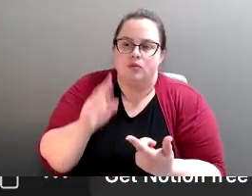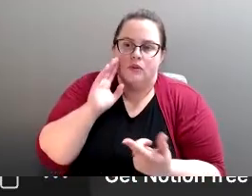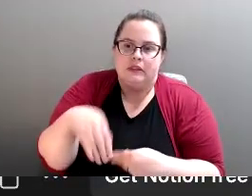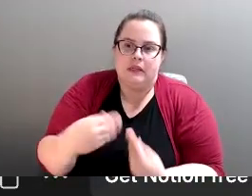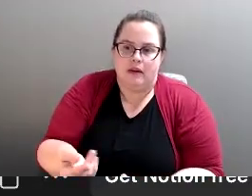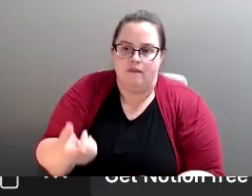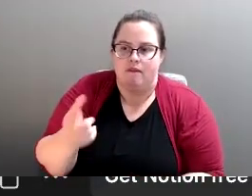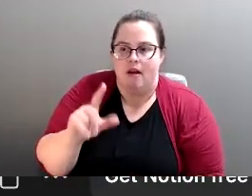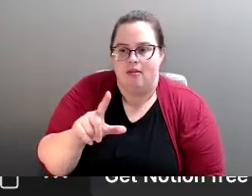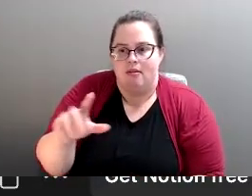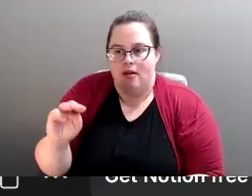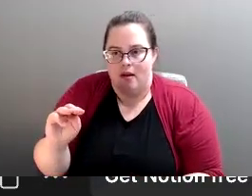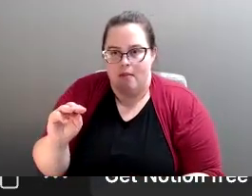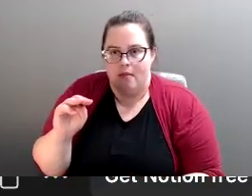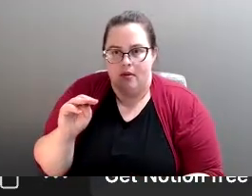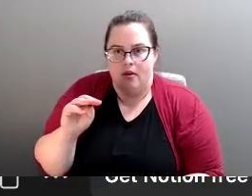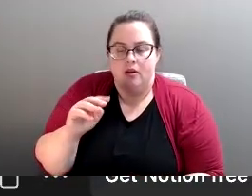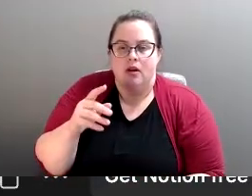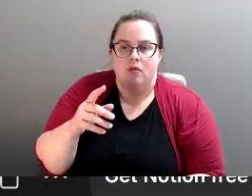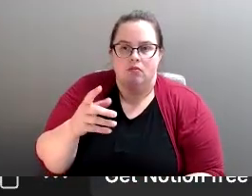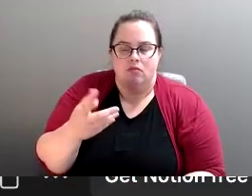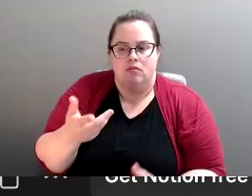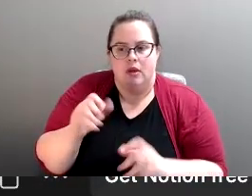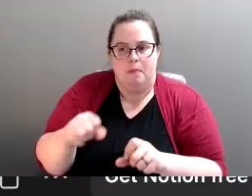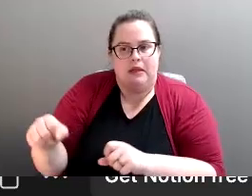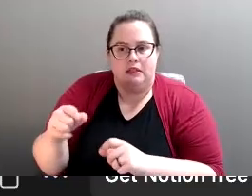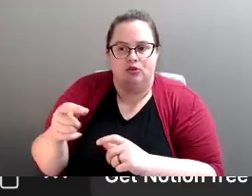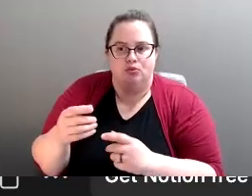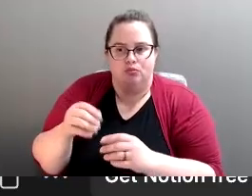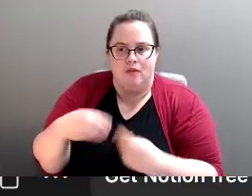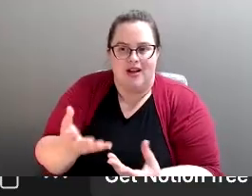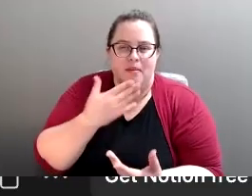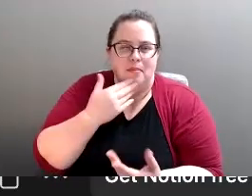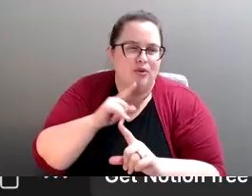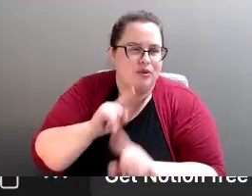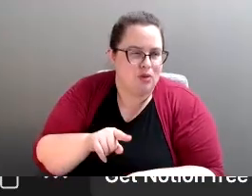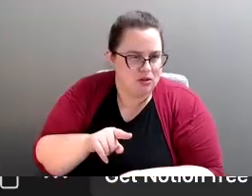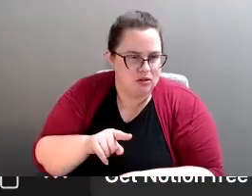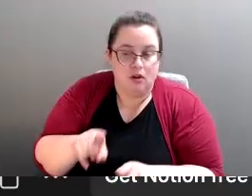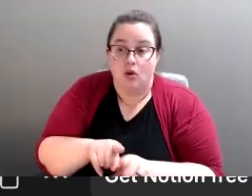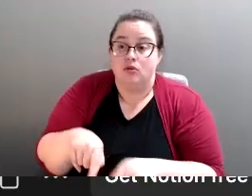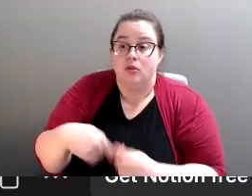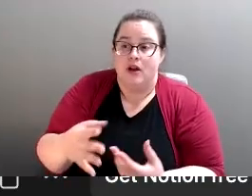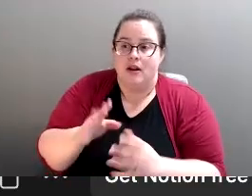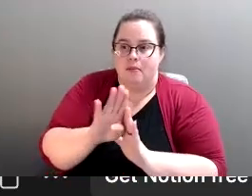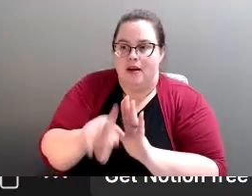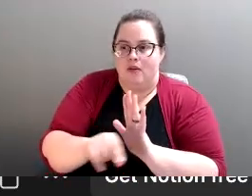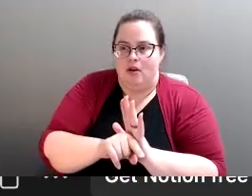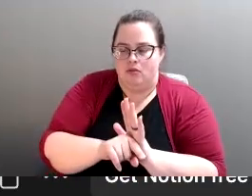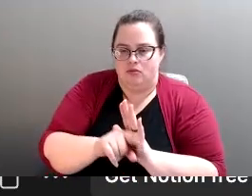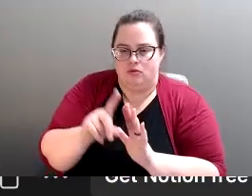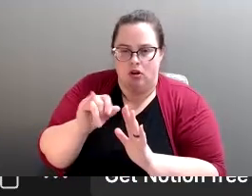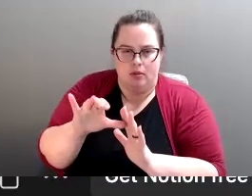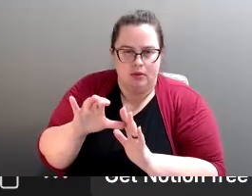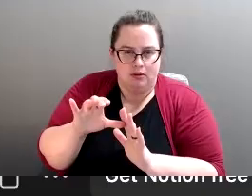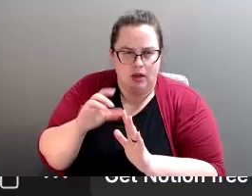a better opportunity to reply with what we want. And also providing these background documents. I think that's why I was here, right? Somebody asked